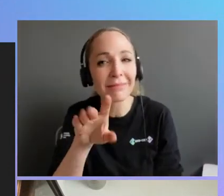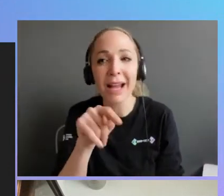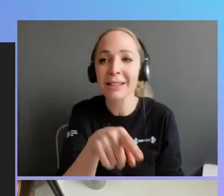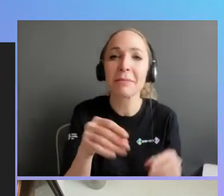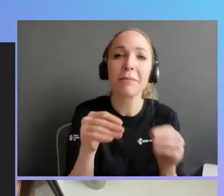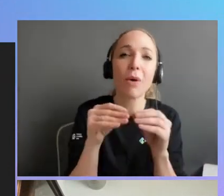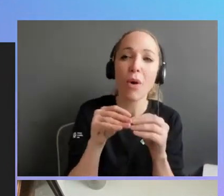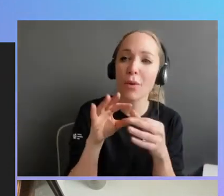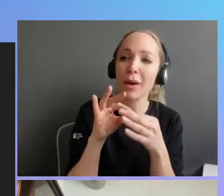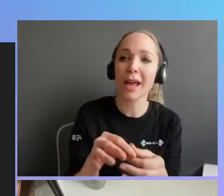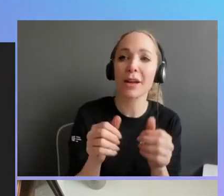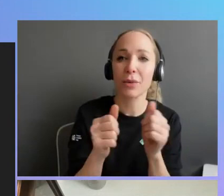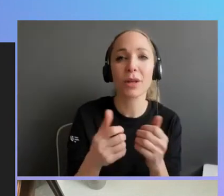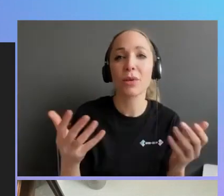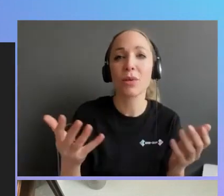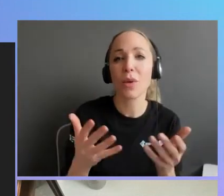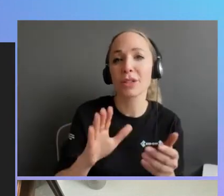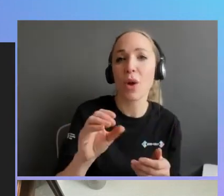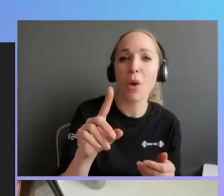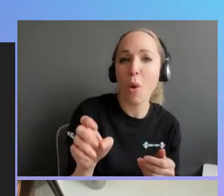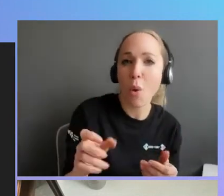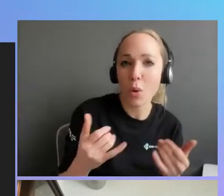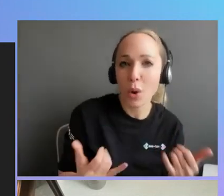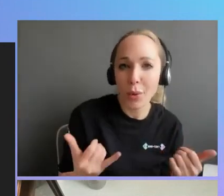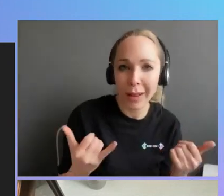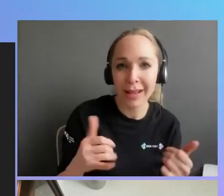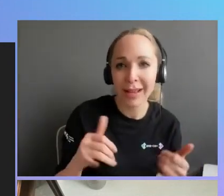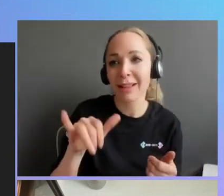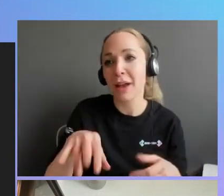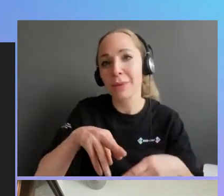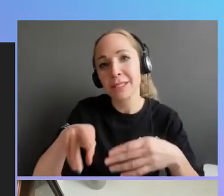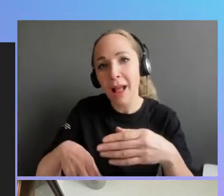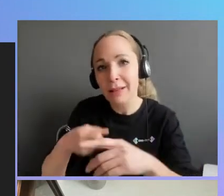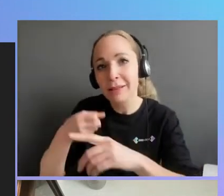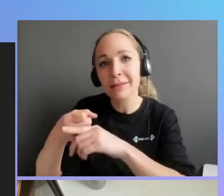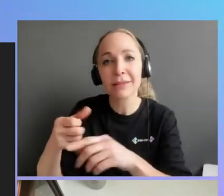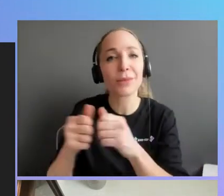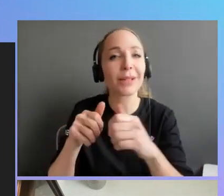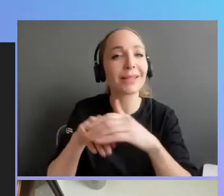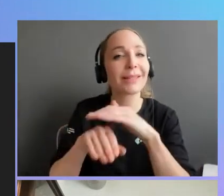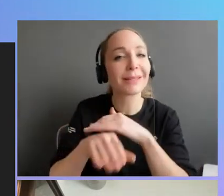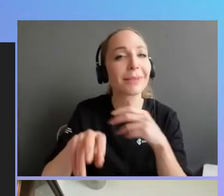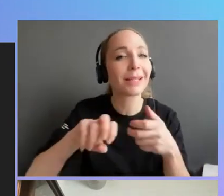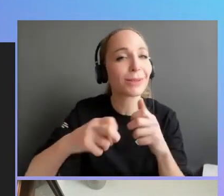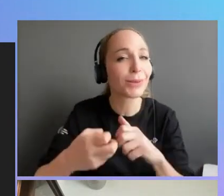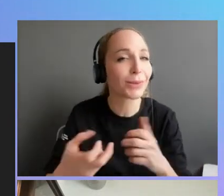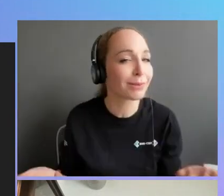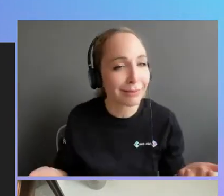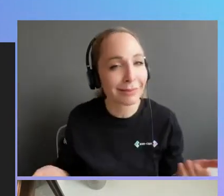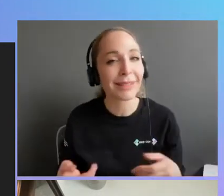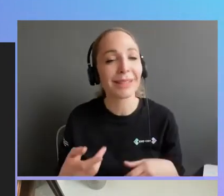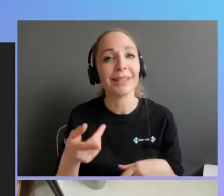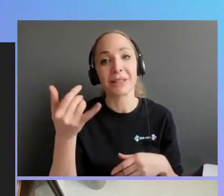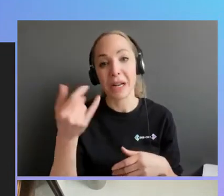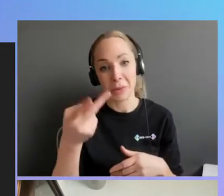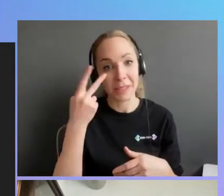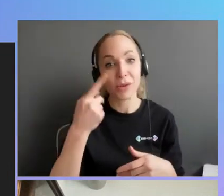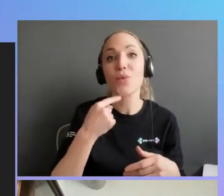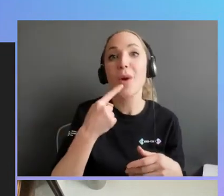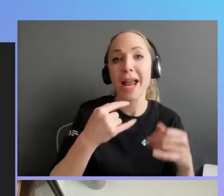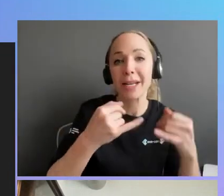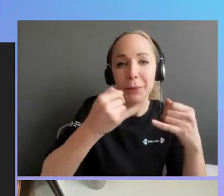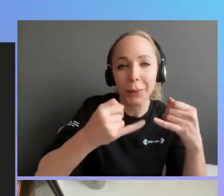what you're coding currently that might result in a accessibility issue. So what we're looking at, as I said, we have a red squiggly line